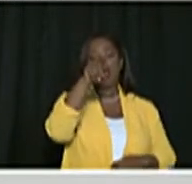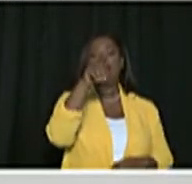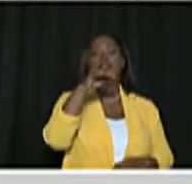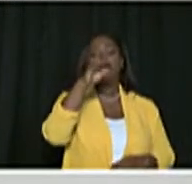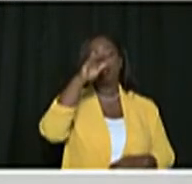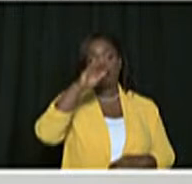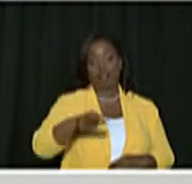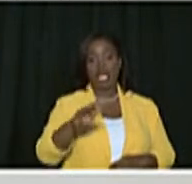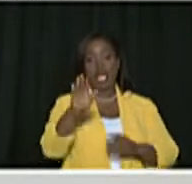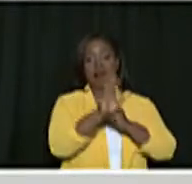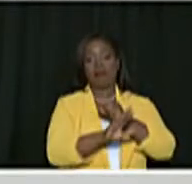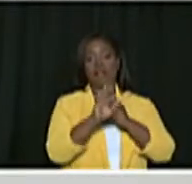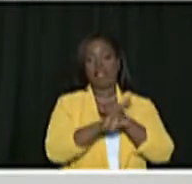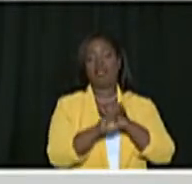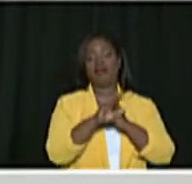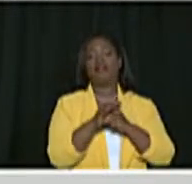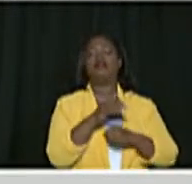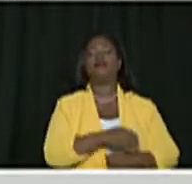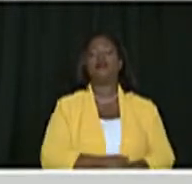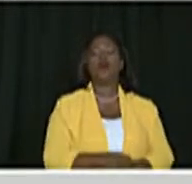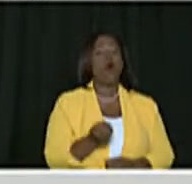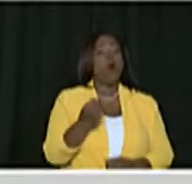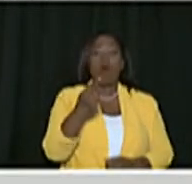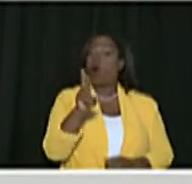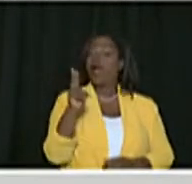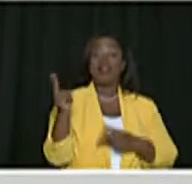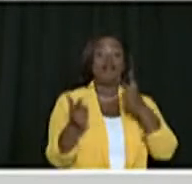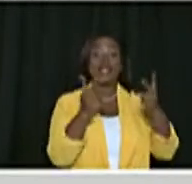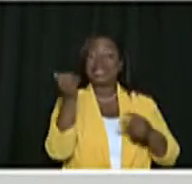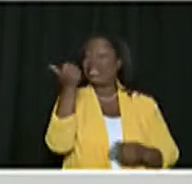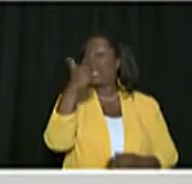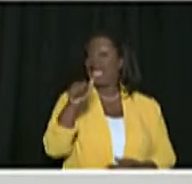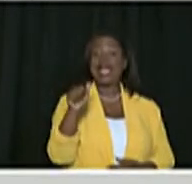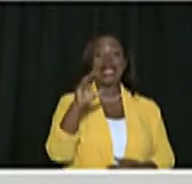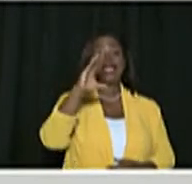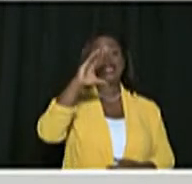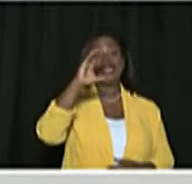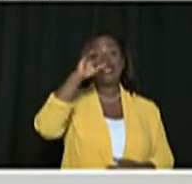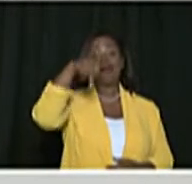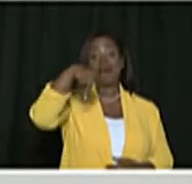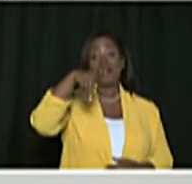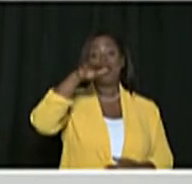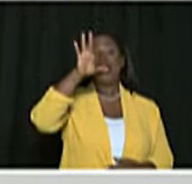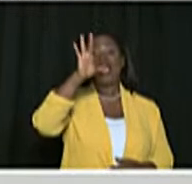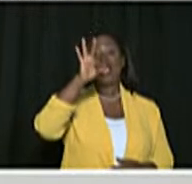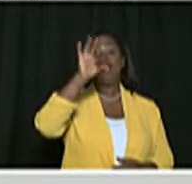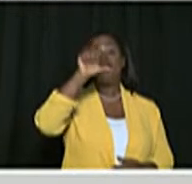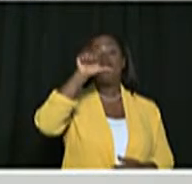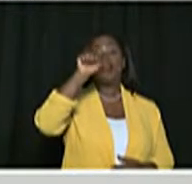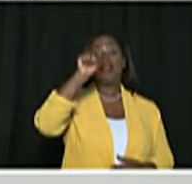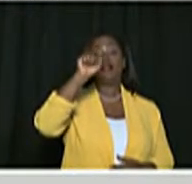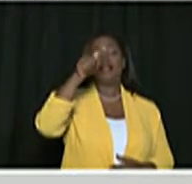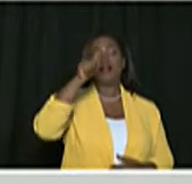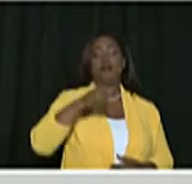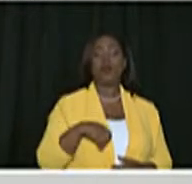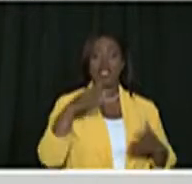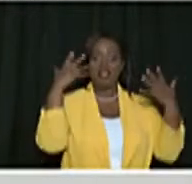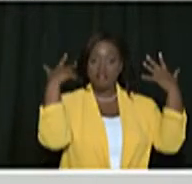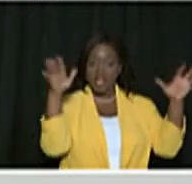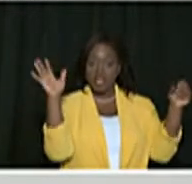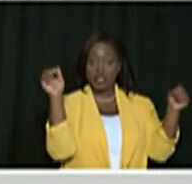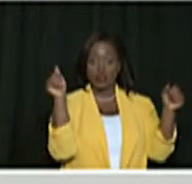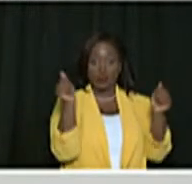childprotection.gov.jm, or visit any CPFSA office island-wide. We close with the words of the great Nelson